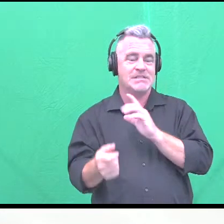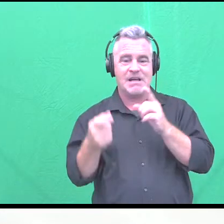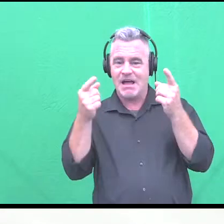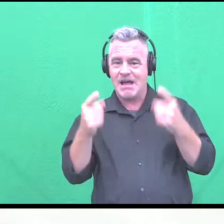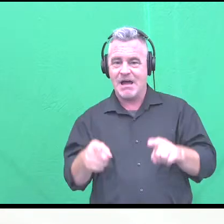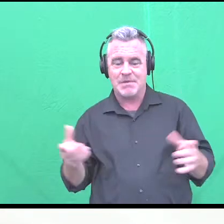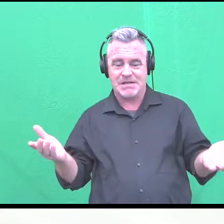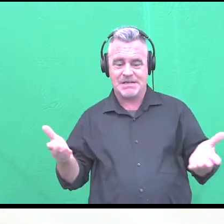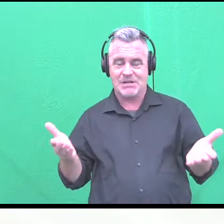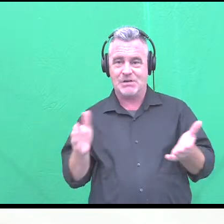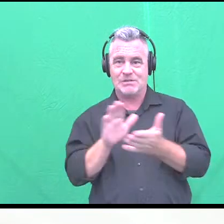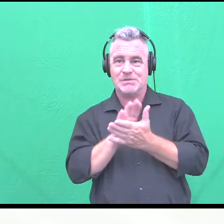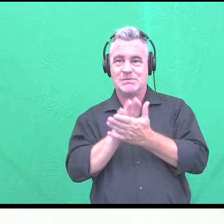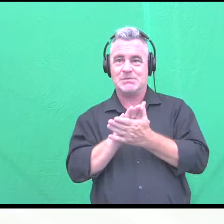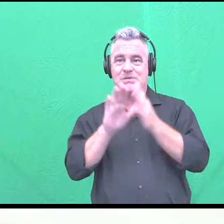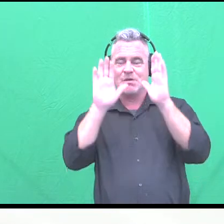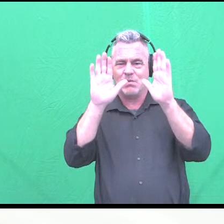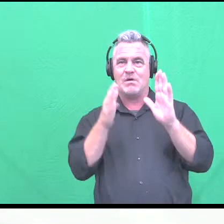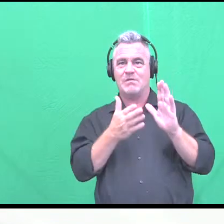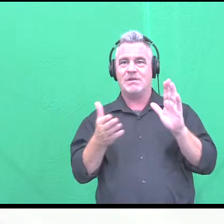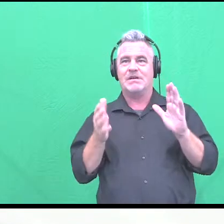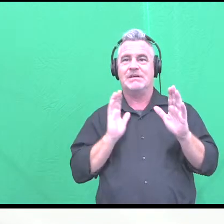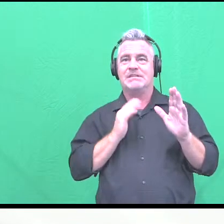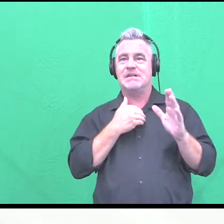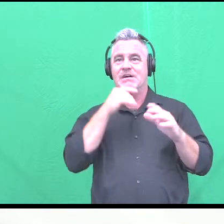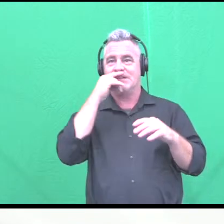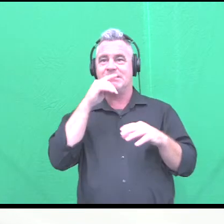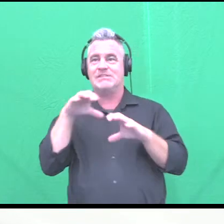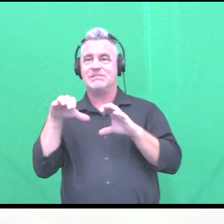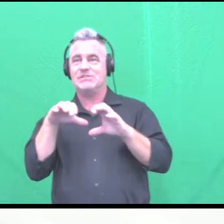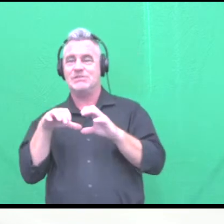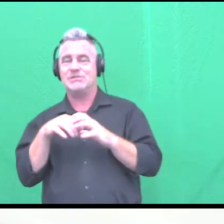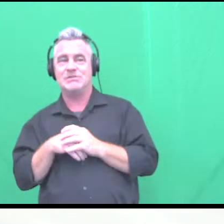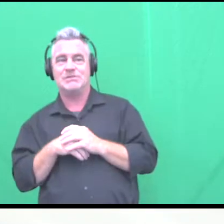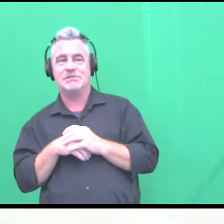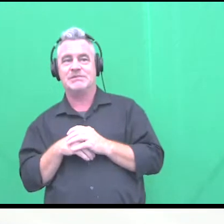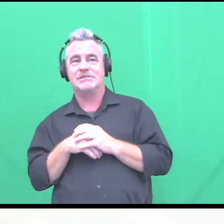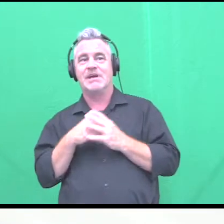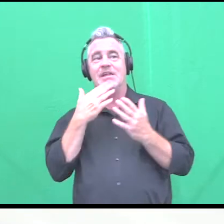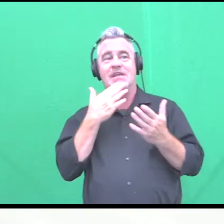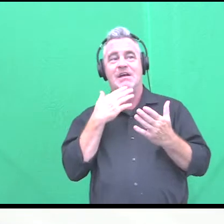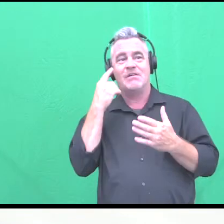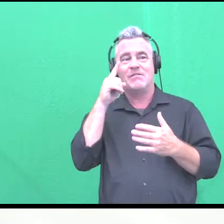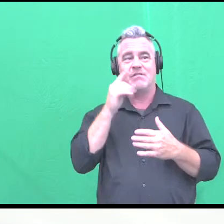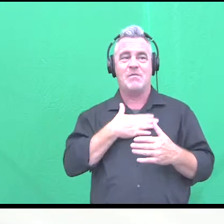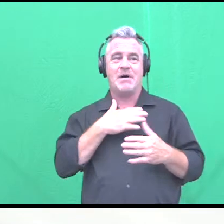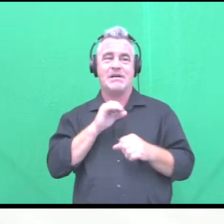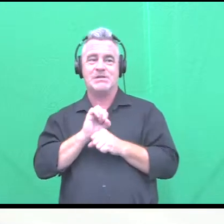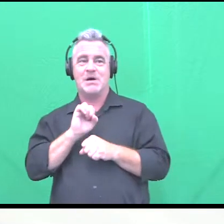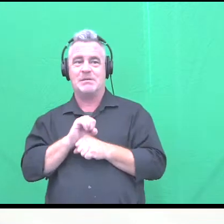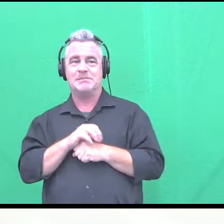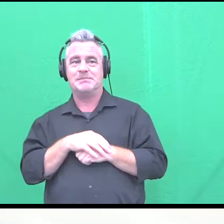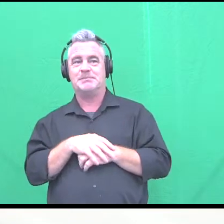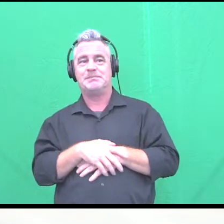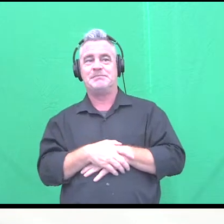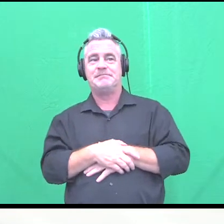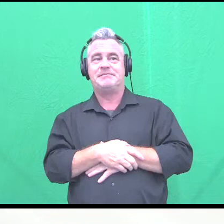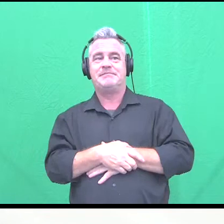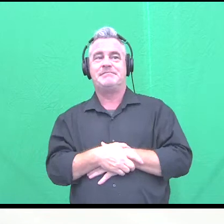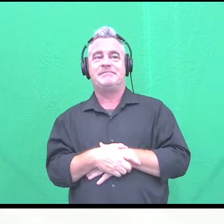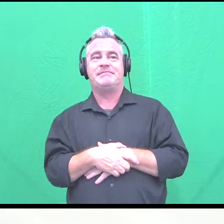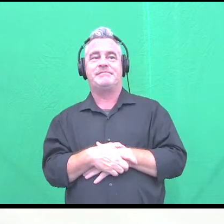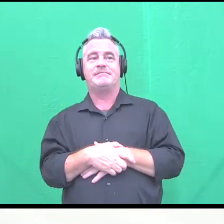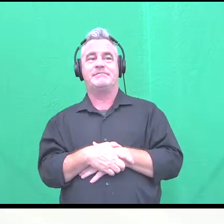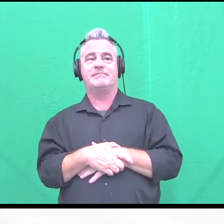our schools and the great things that our kids are doing. And I'm grateful for the job that I have and that I get to do that great work. All right,